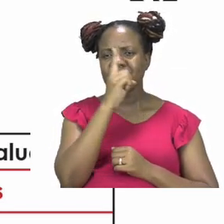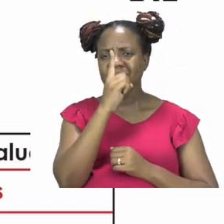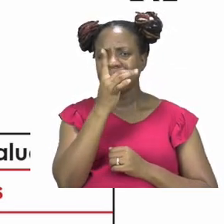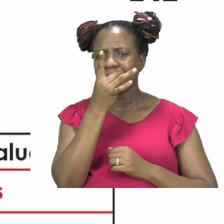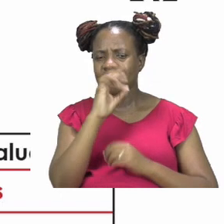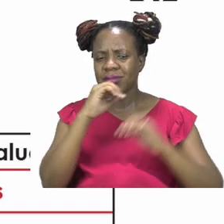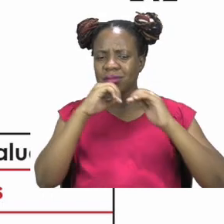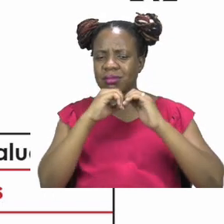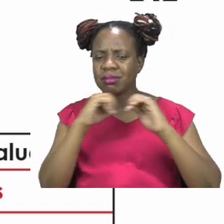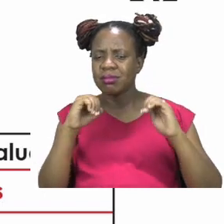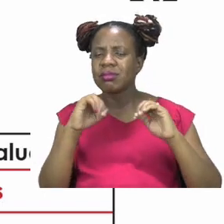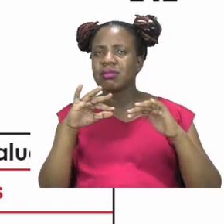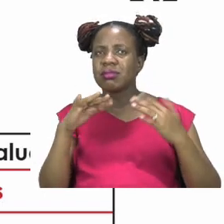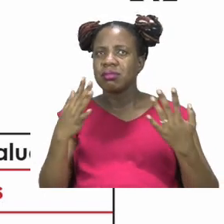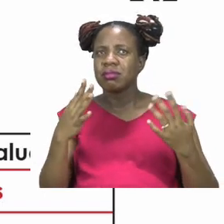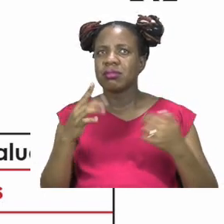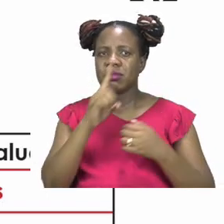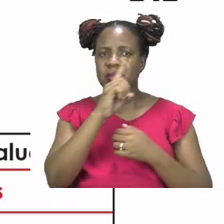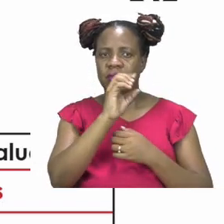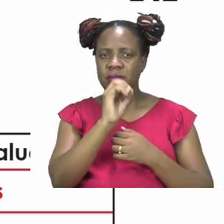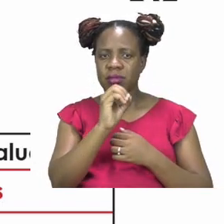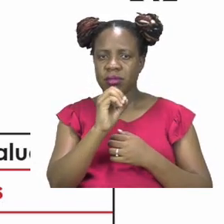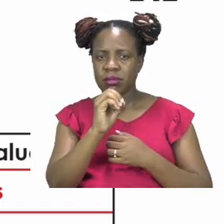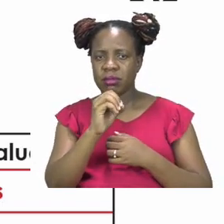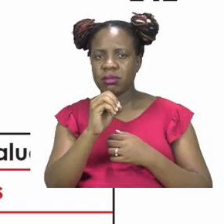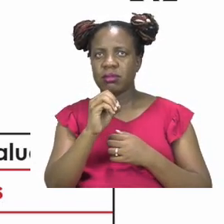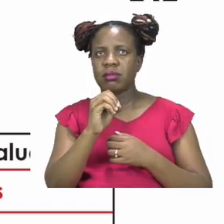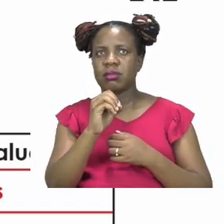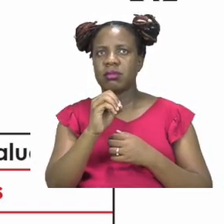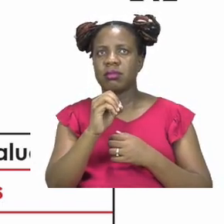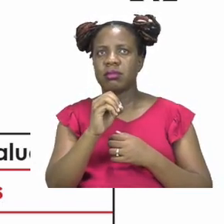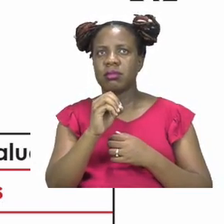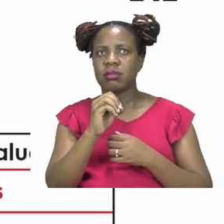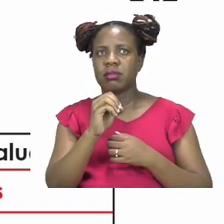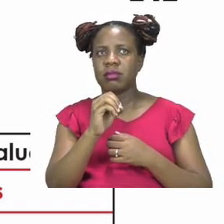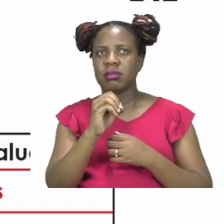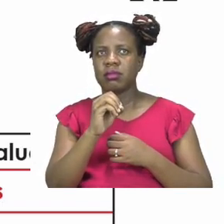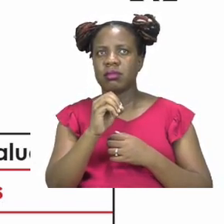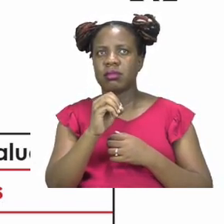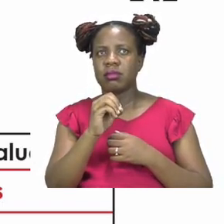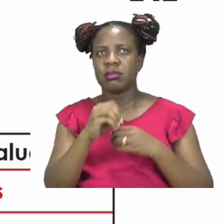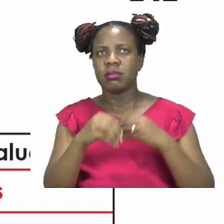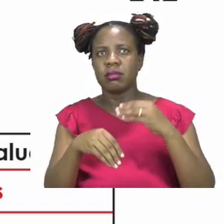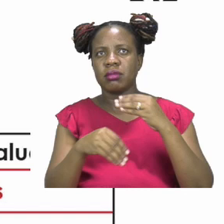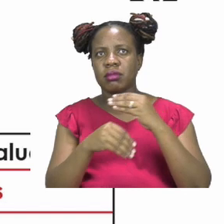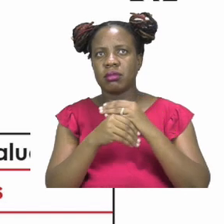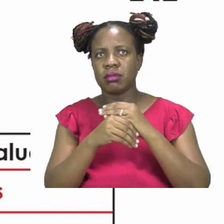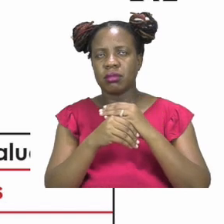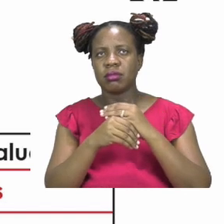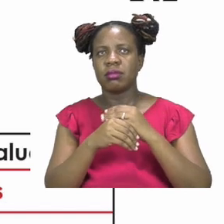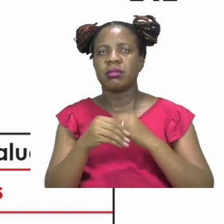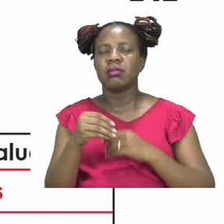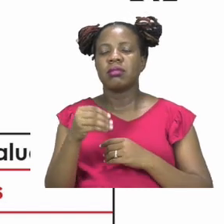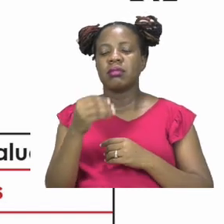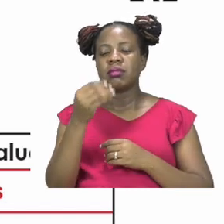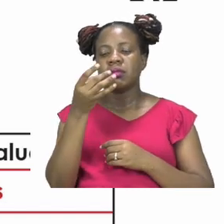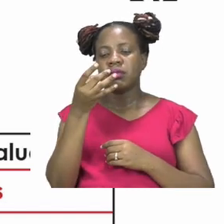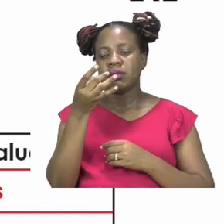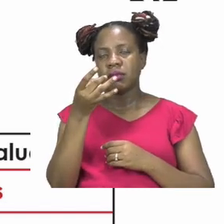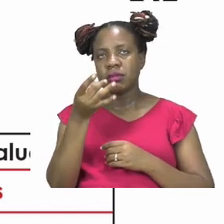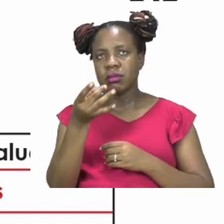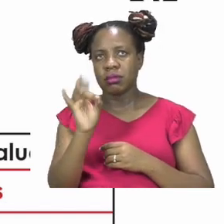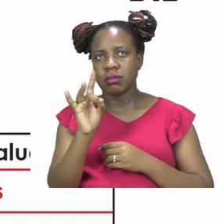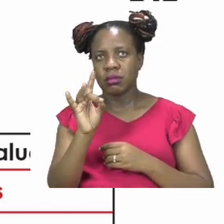down, then it means you have 10 tens plus 8 units.